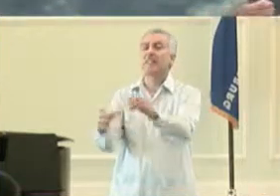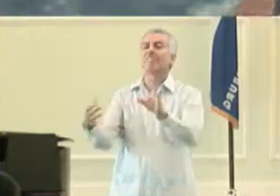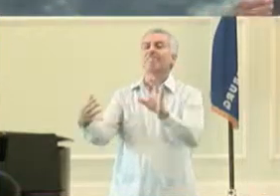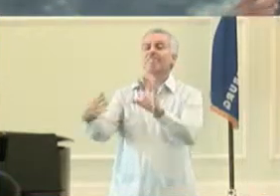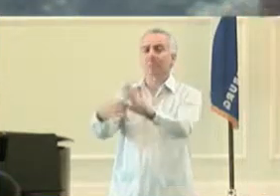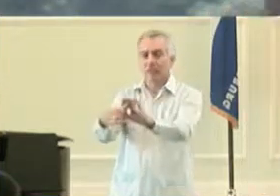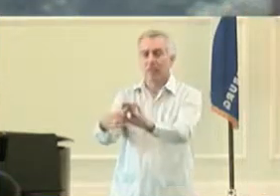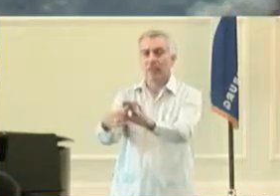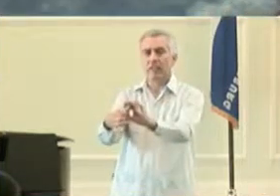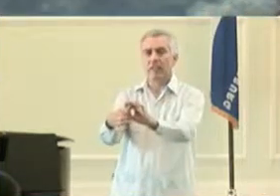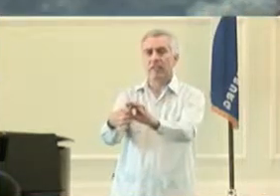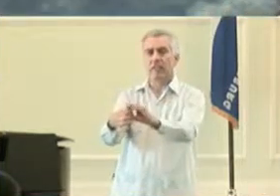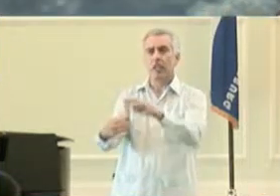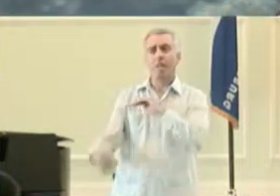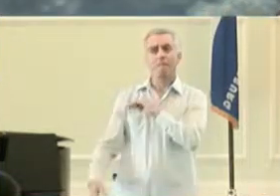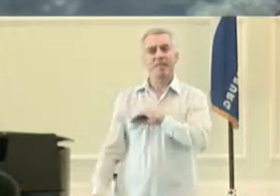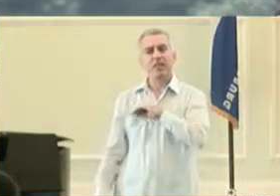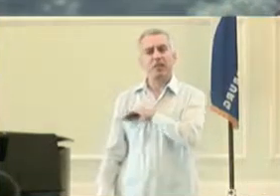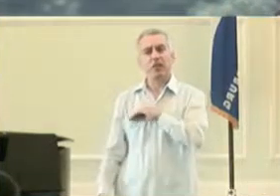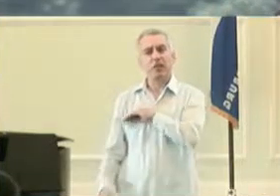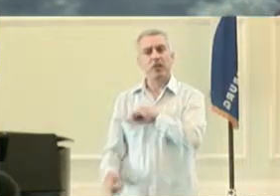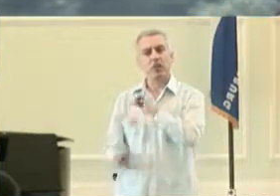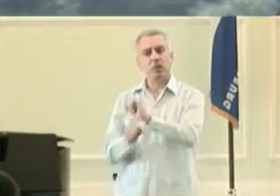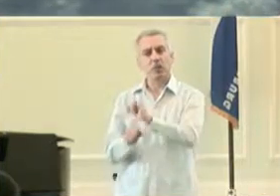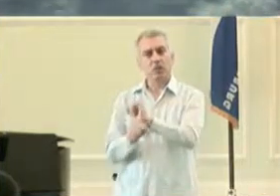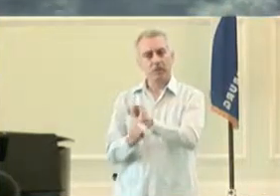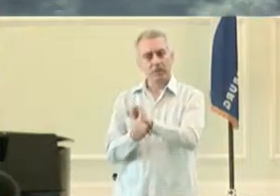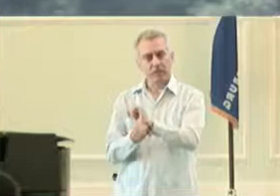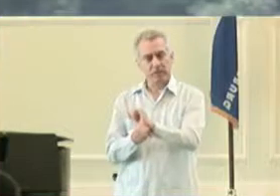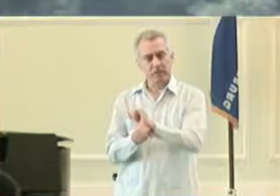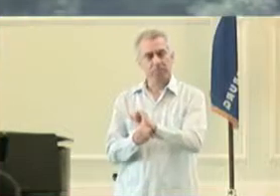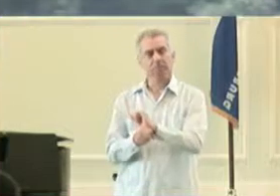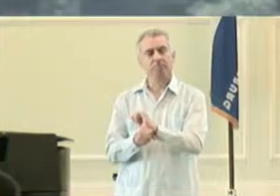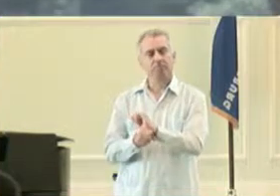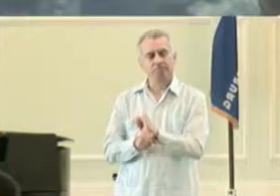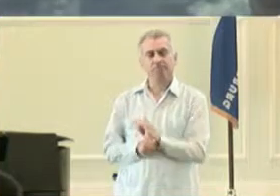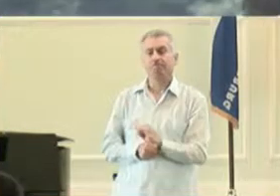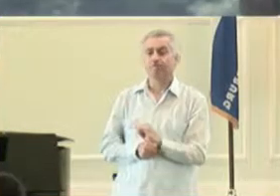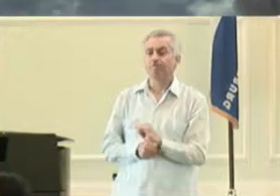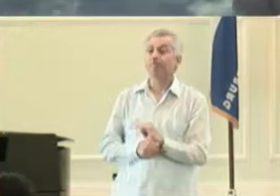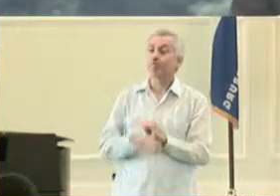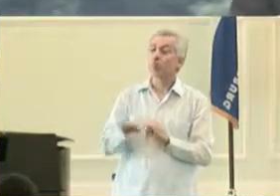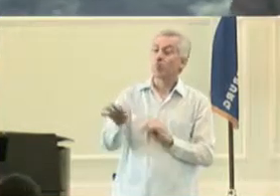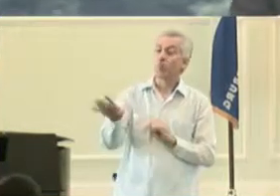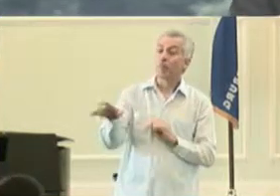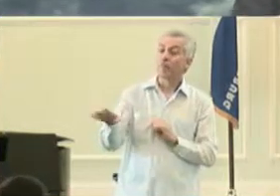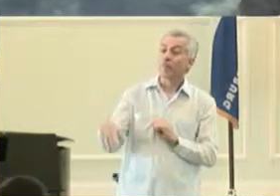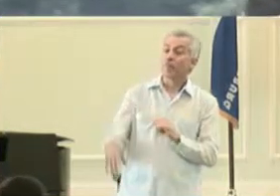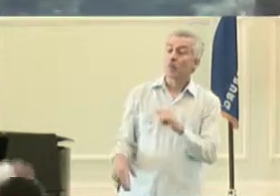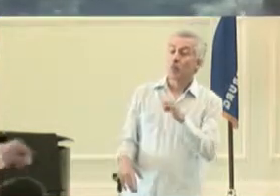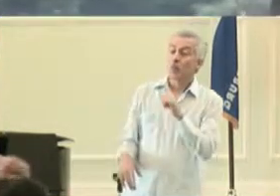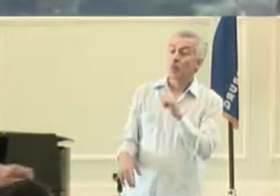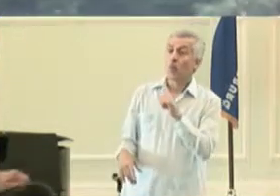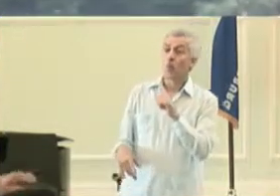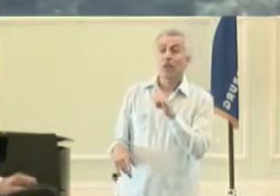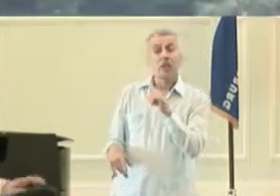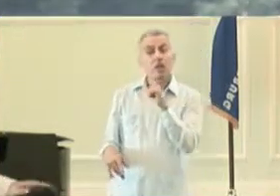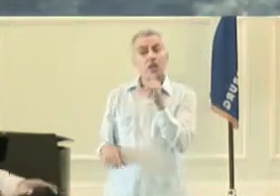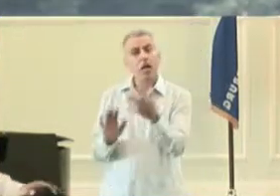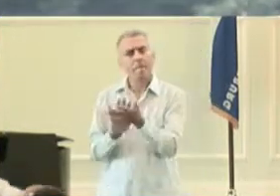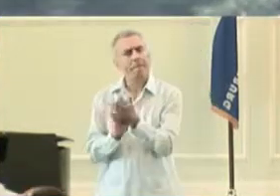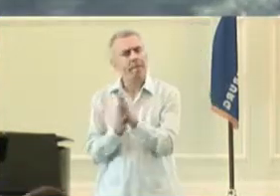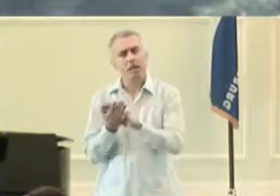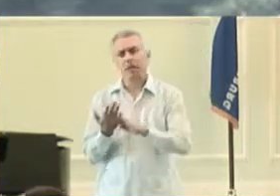mission that God has for us. See, we are not going to be happy unless we